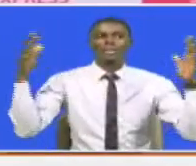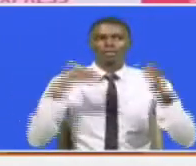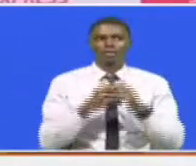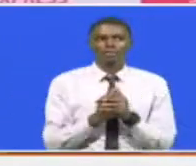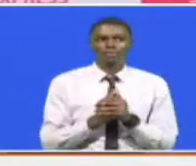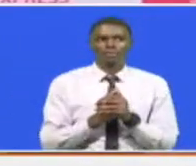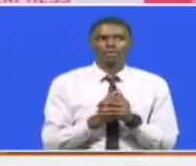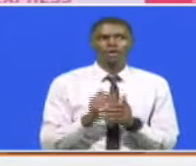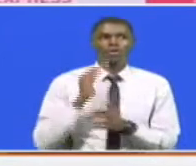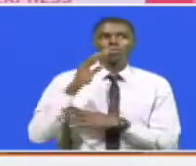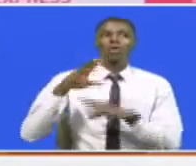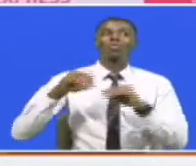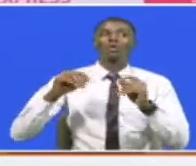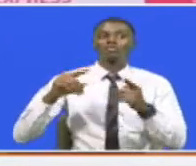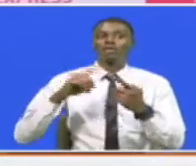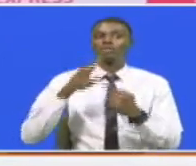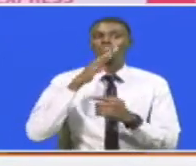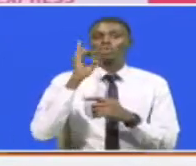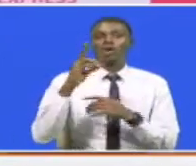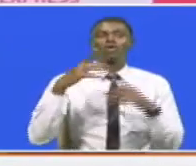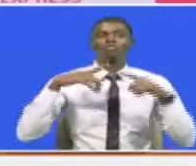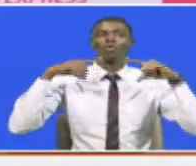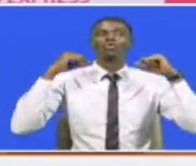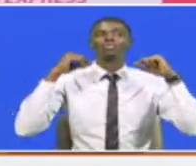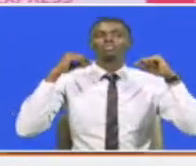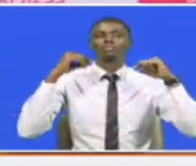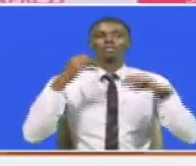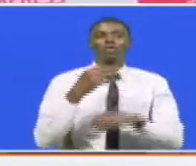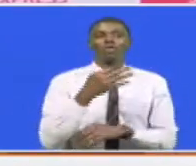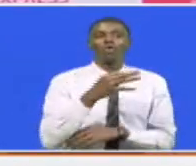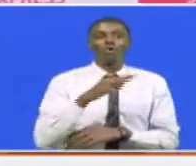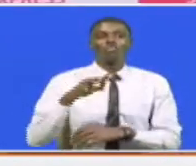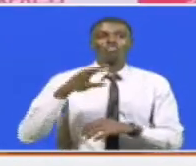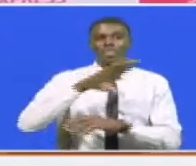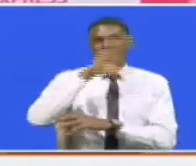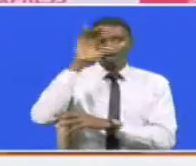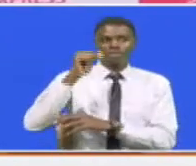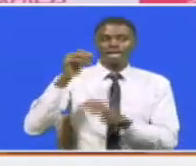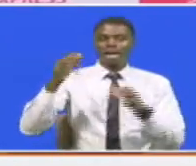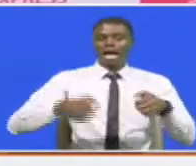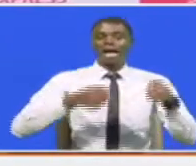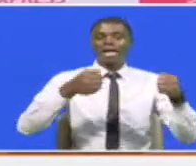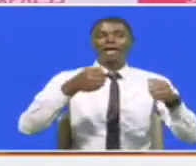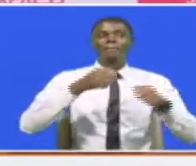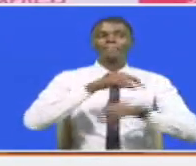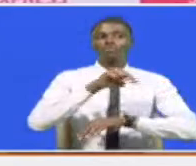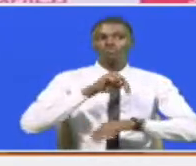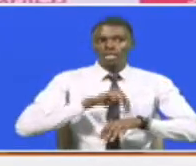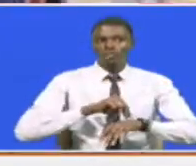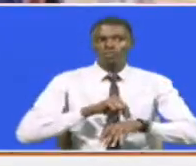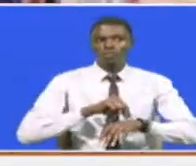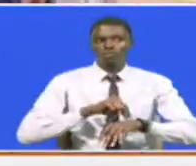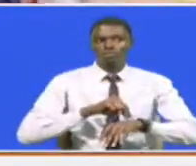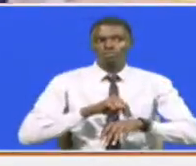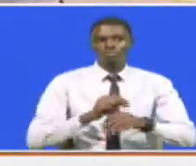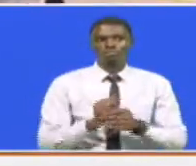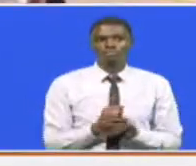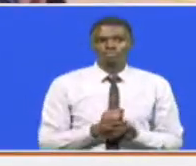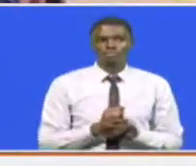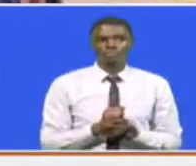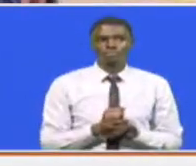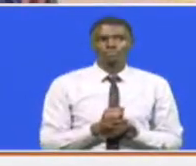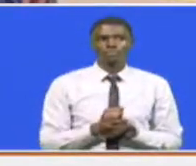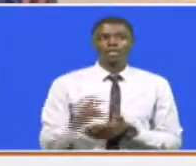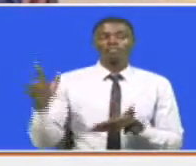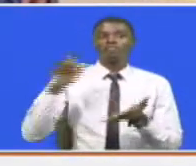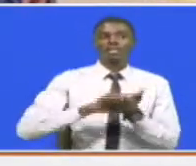are going to qualify to be one of the hosts of African Cup of Nations, Kakamega County. The flights will